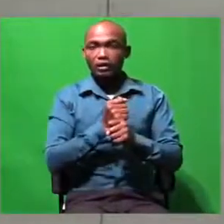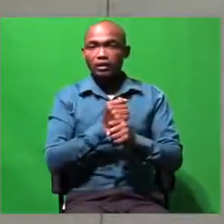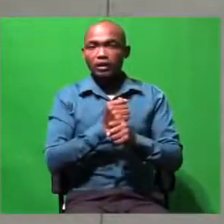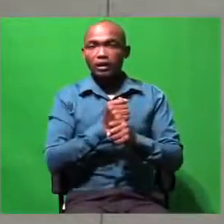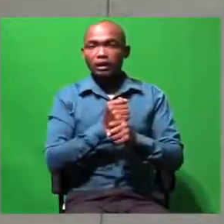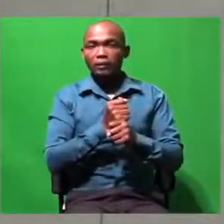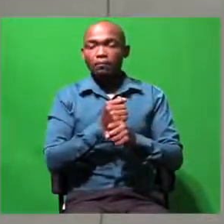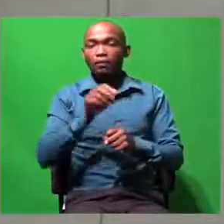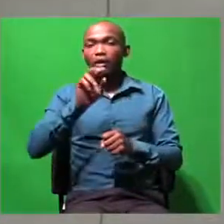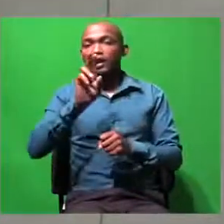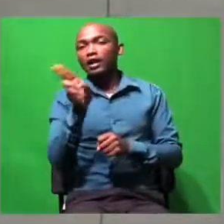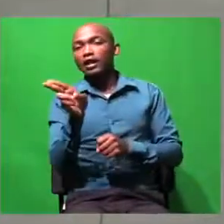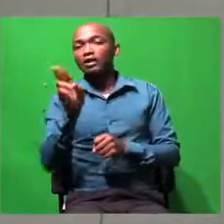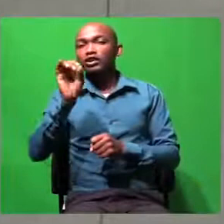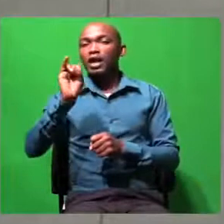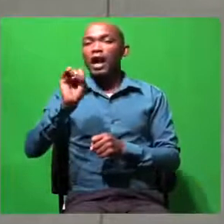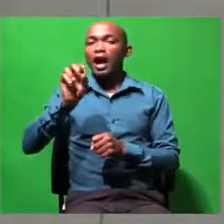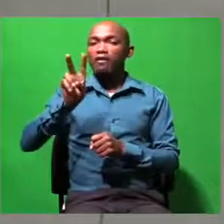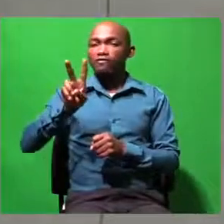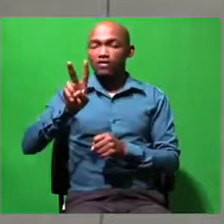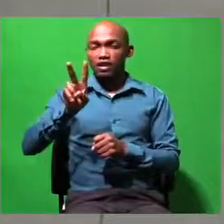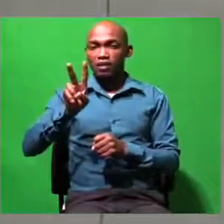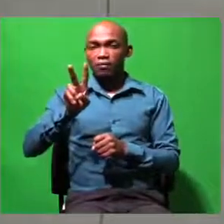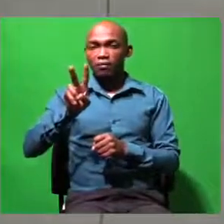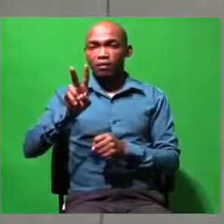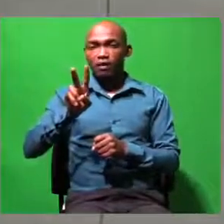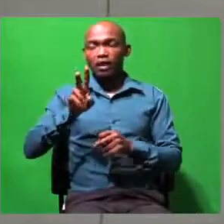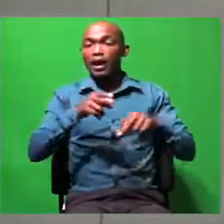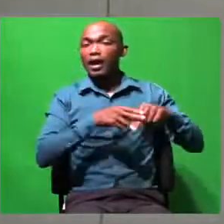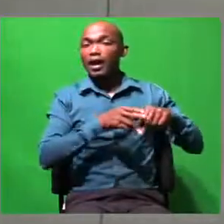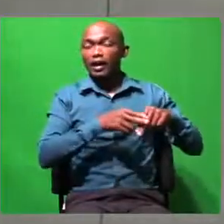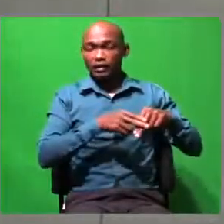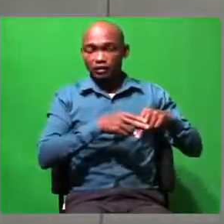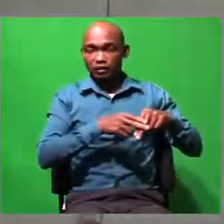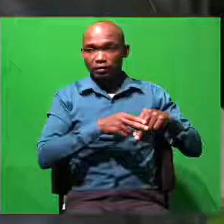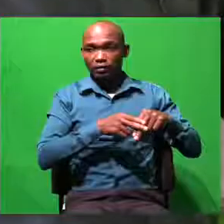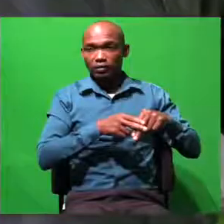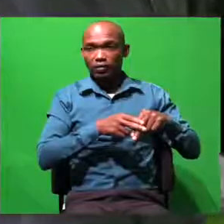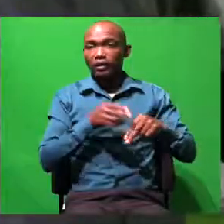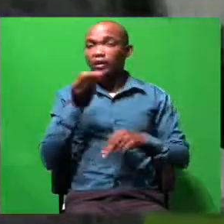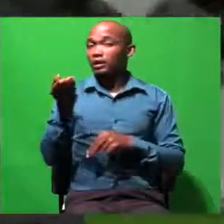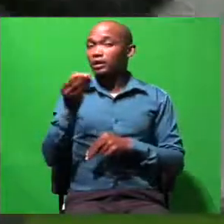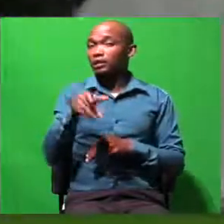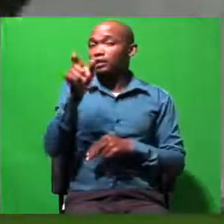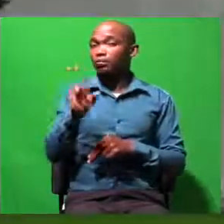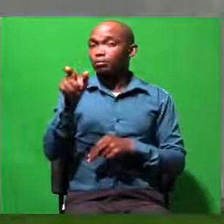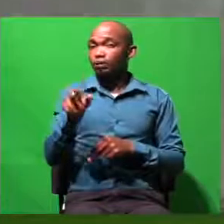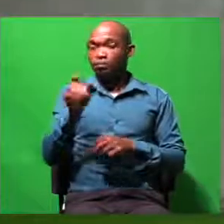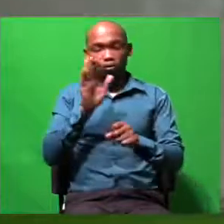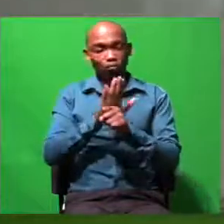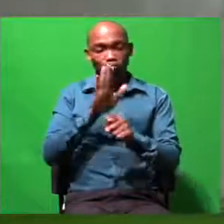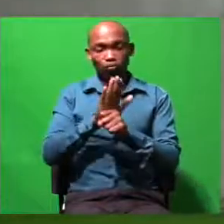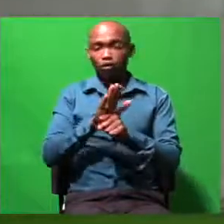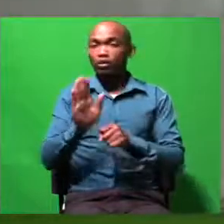HIV/AIDS. These are the special group, these are the first group. These people, most of